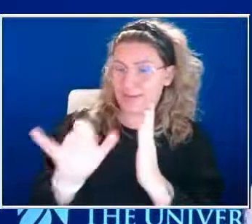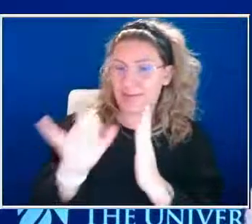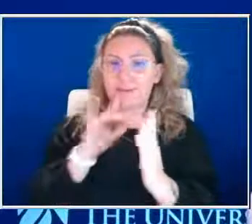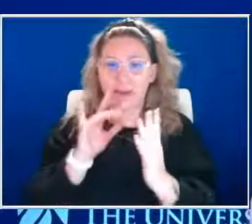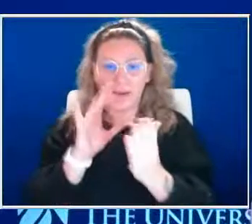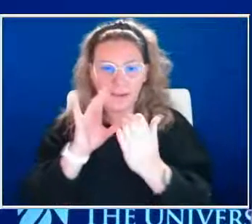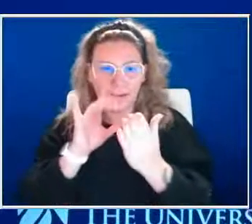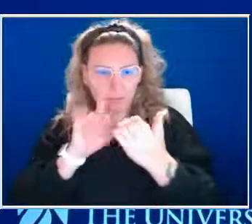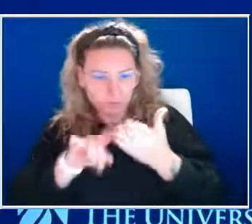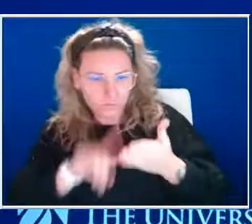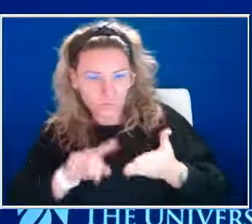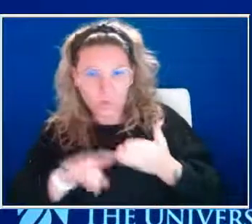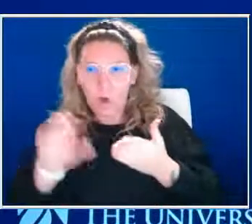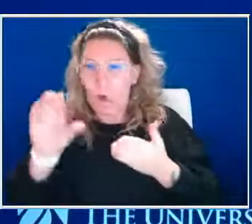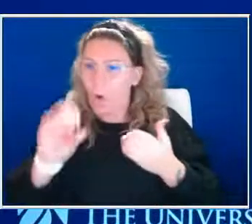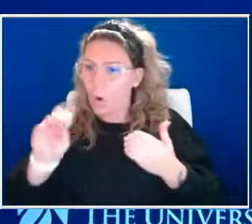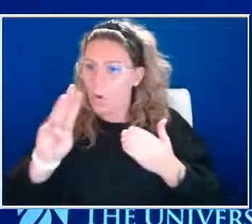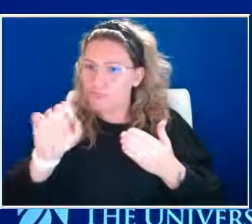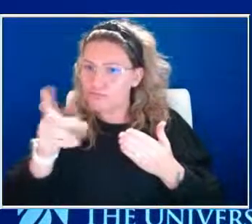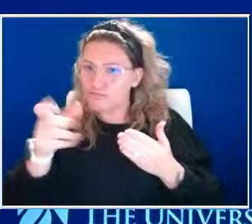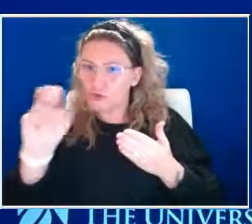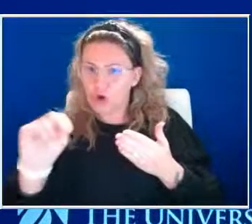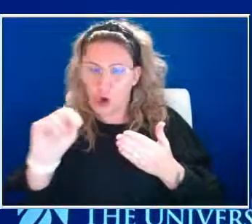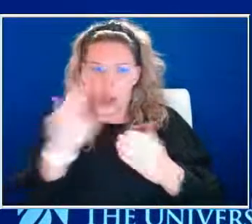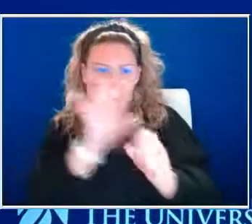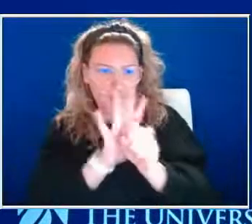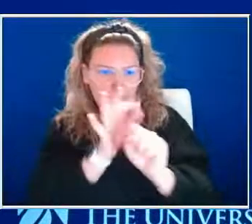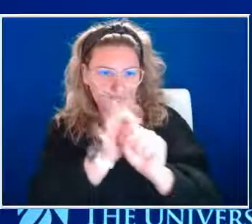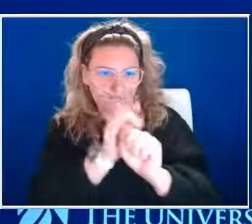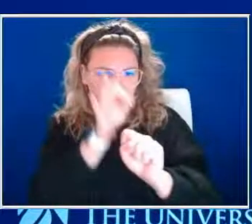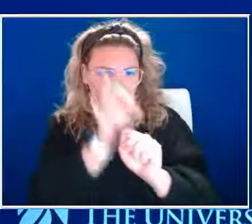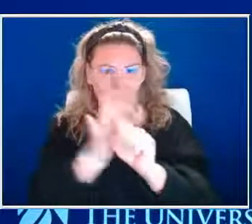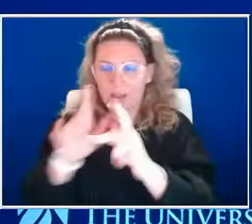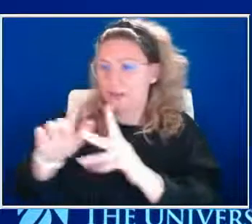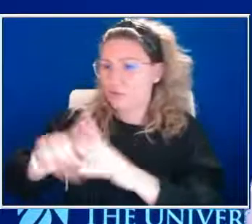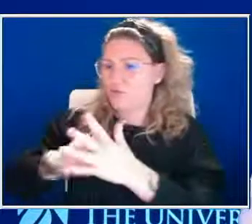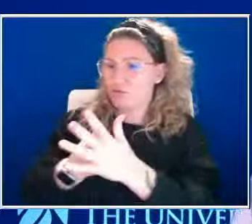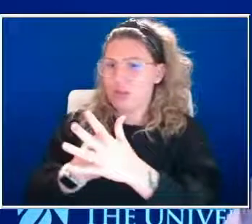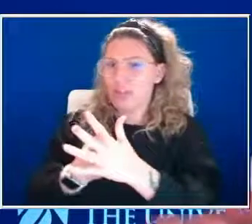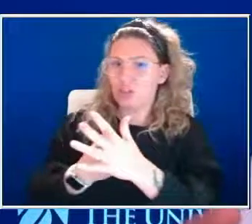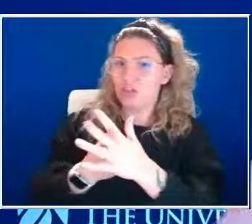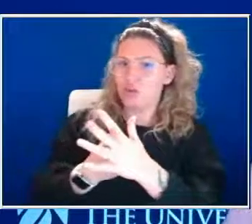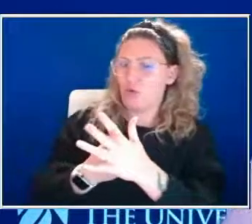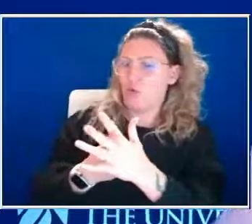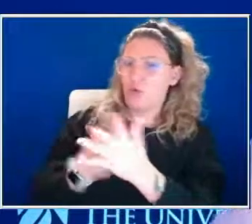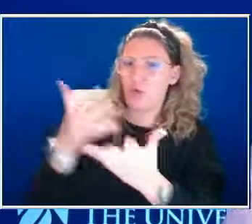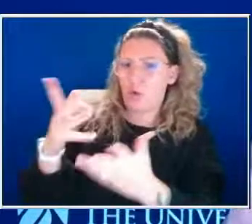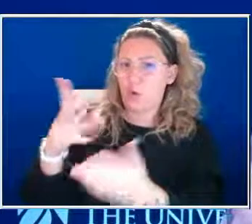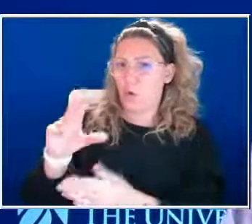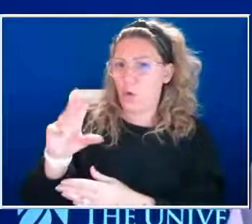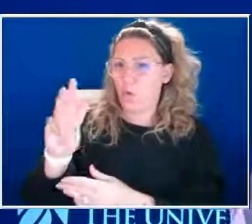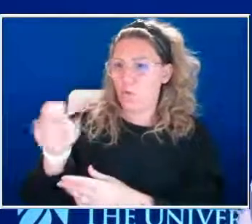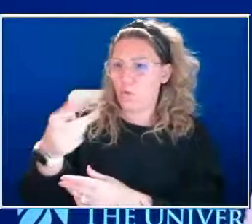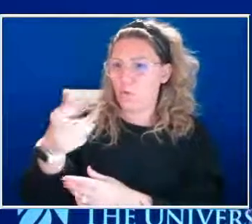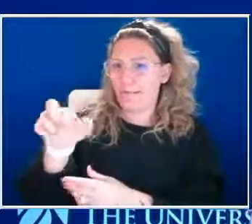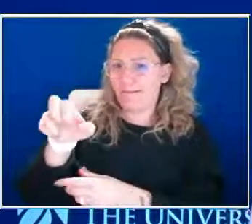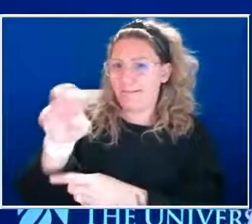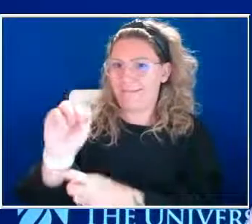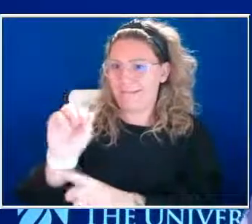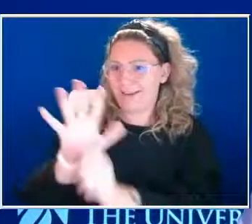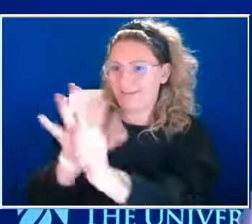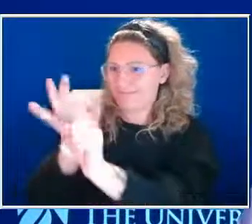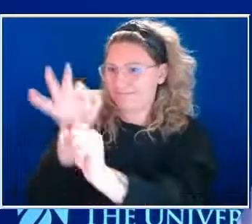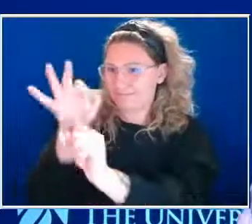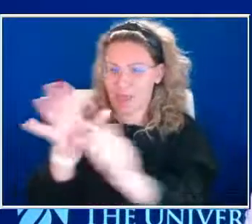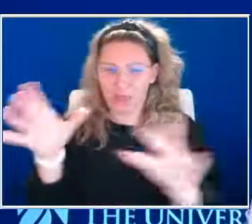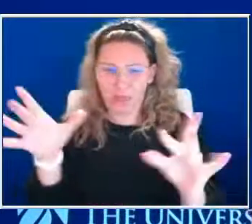Omicron spike put onto that original Wuhan isolate virus. And then they looked at that original Wuhan isolate virus. And I think